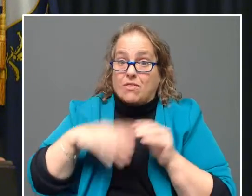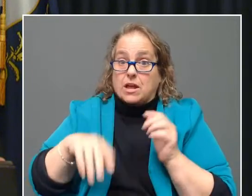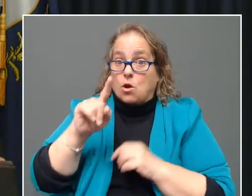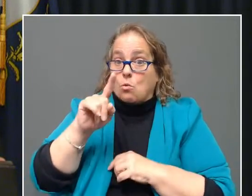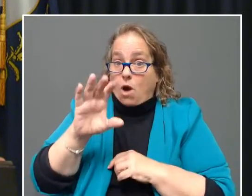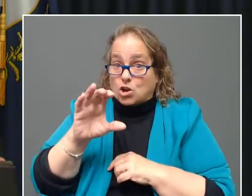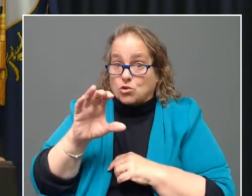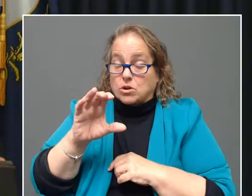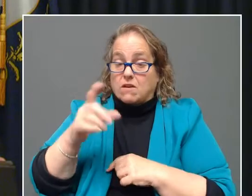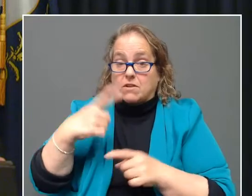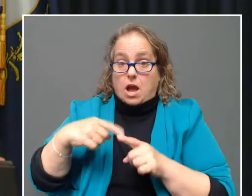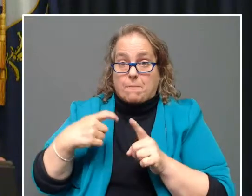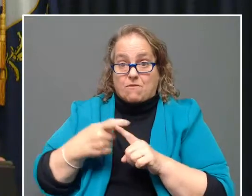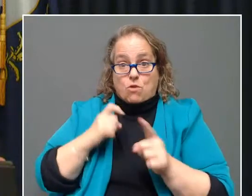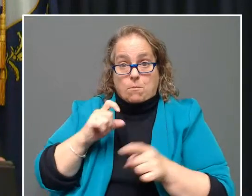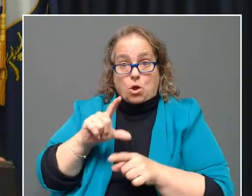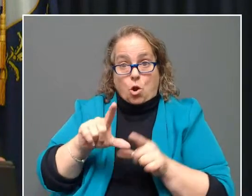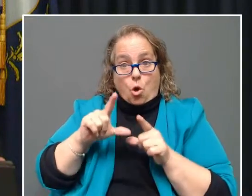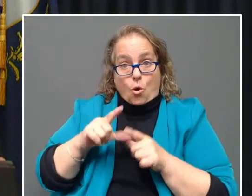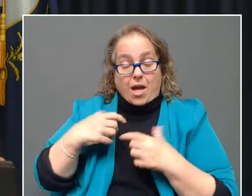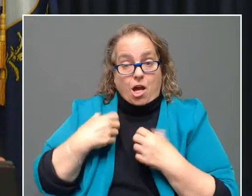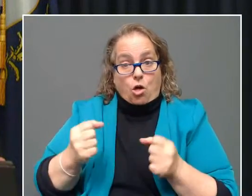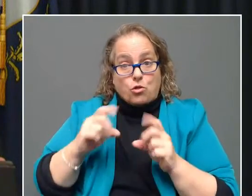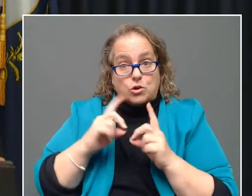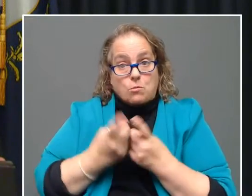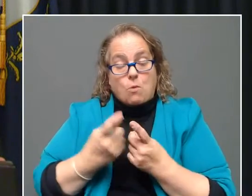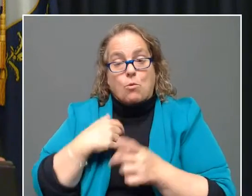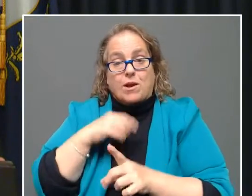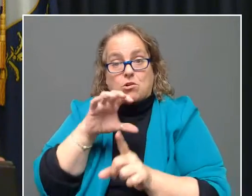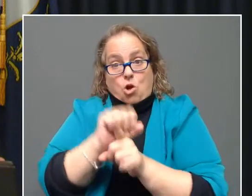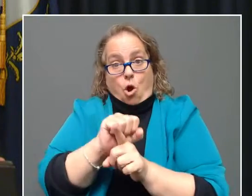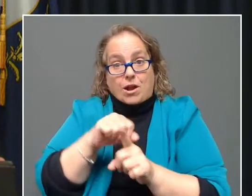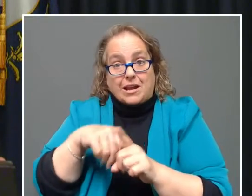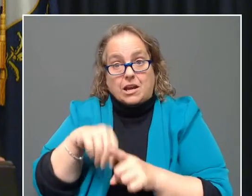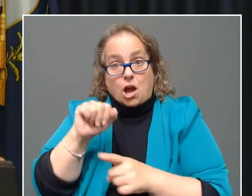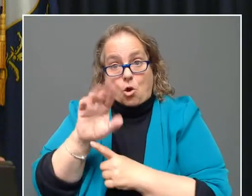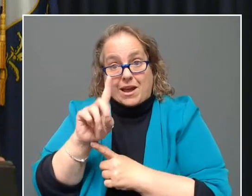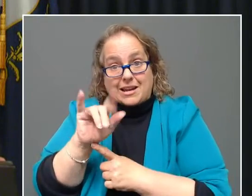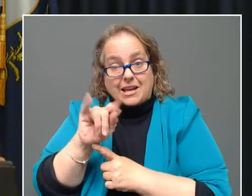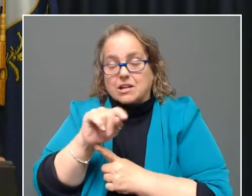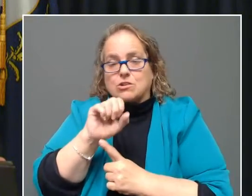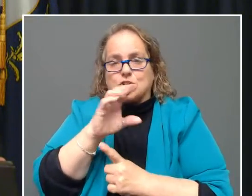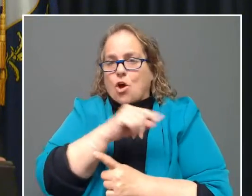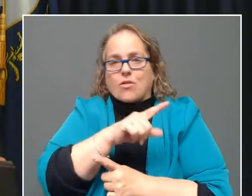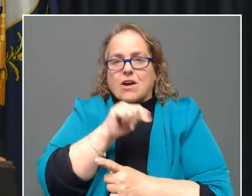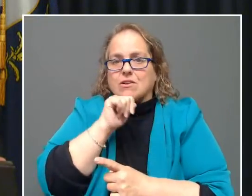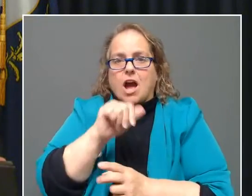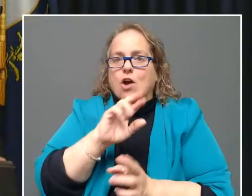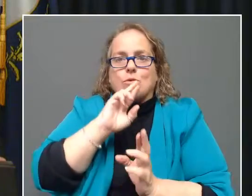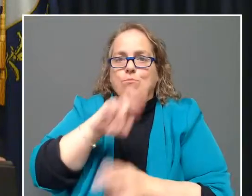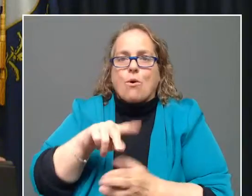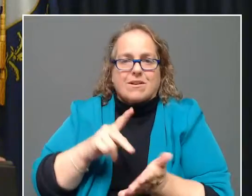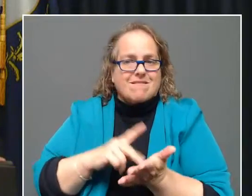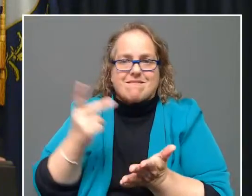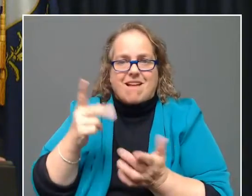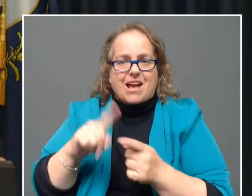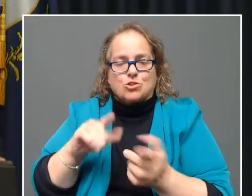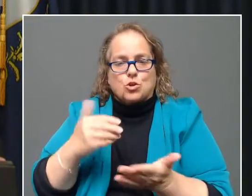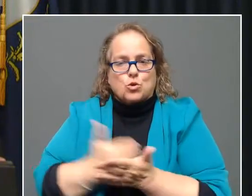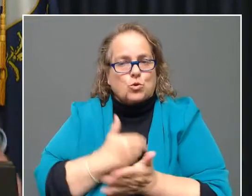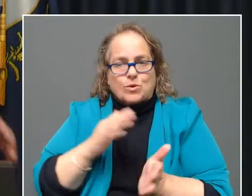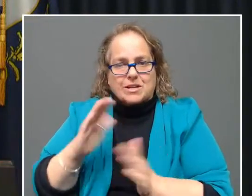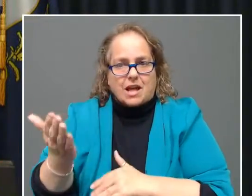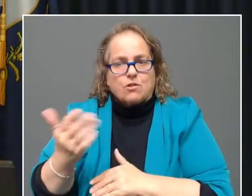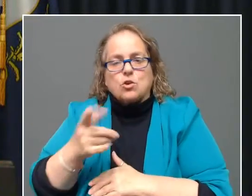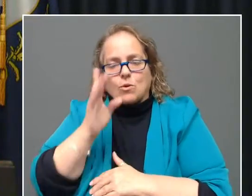health department, but we caught in the audit so that they are not reported as a new death. And I think we will see that moving